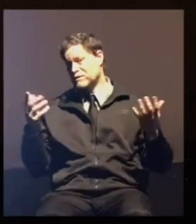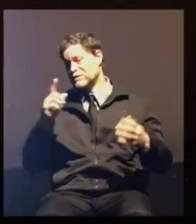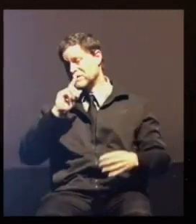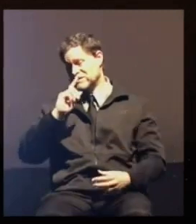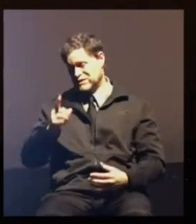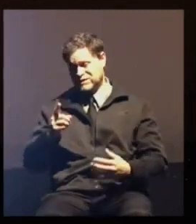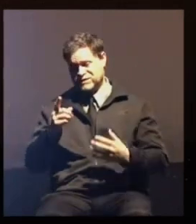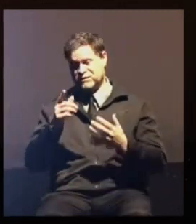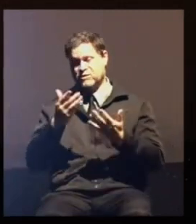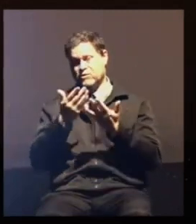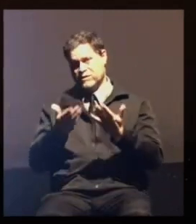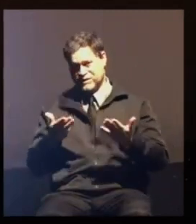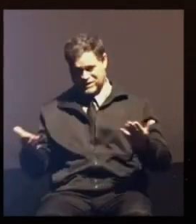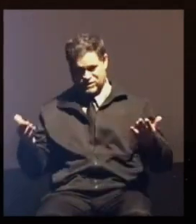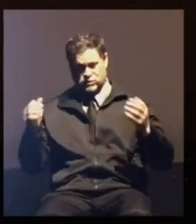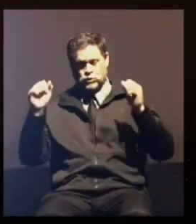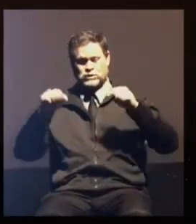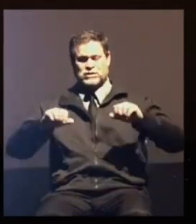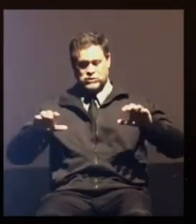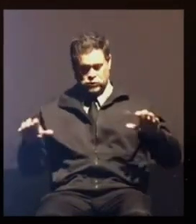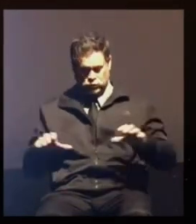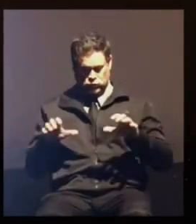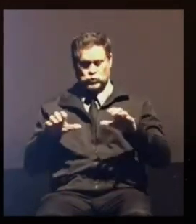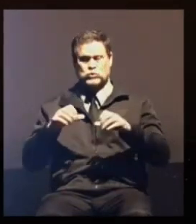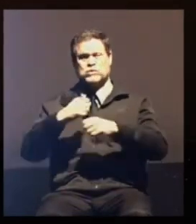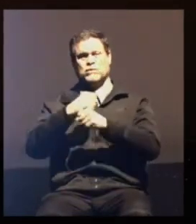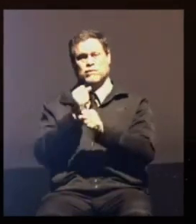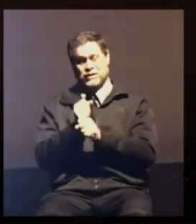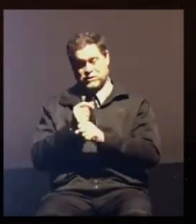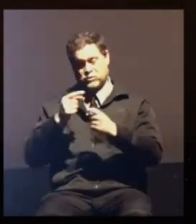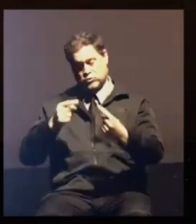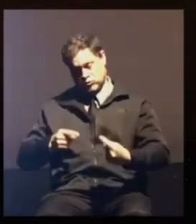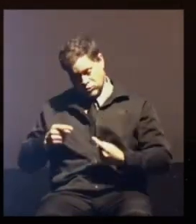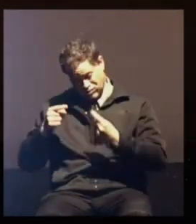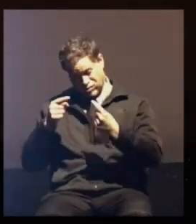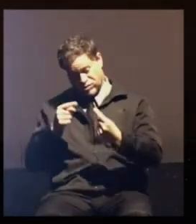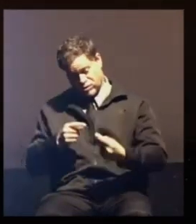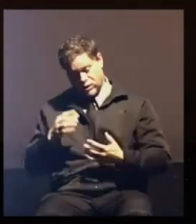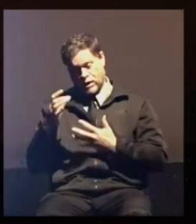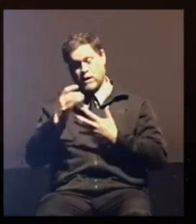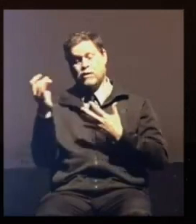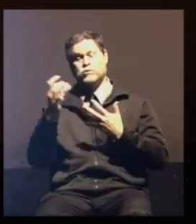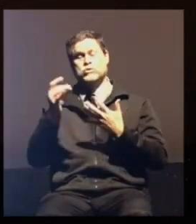Indeed, there are things we can do to make the struggle optional.